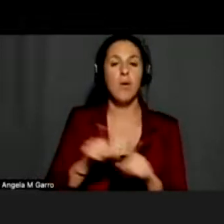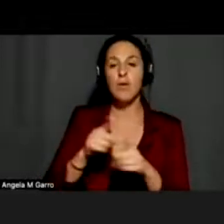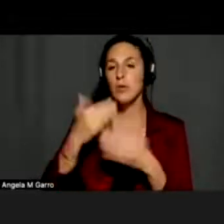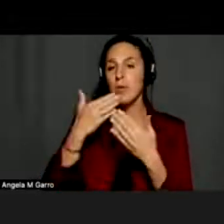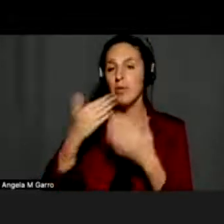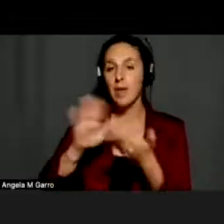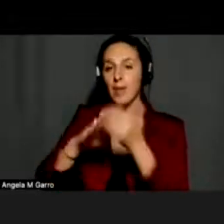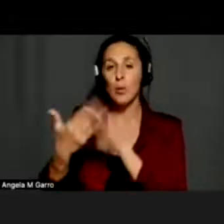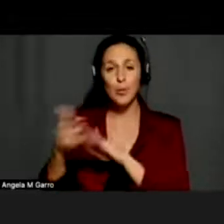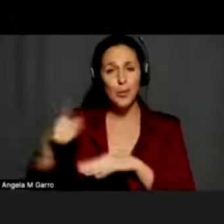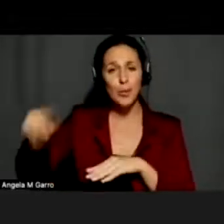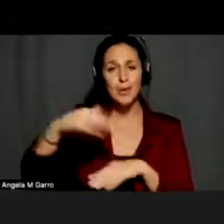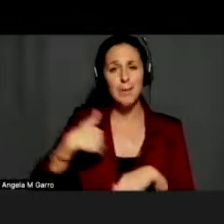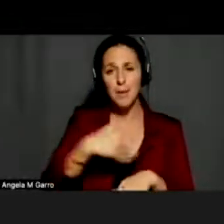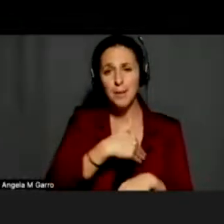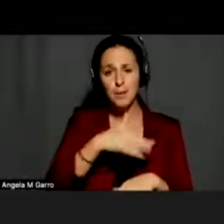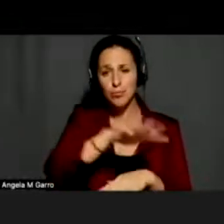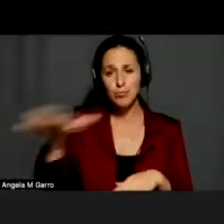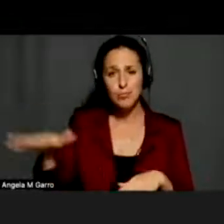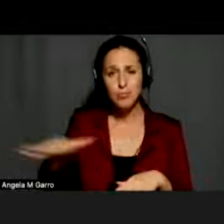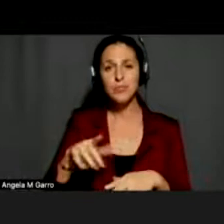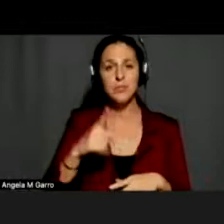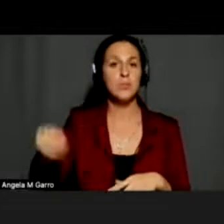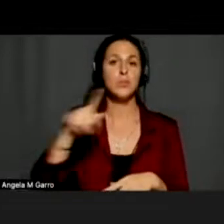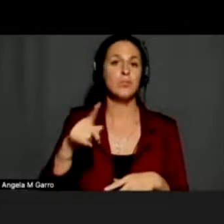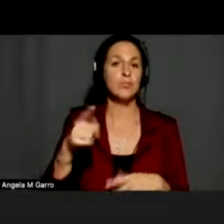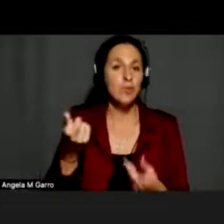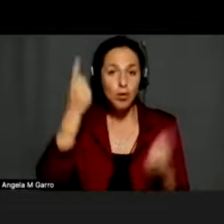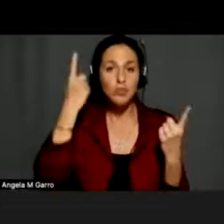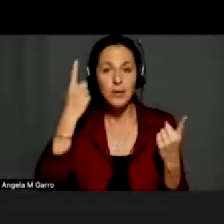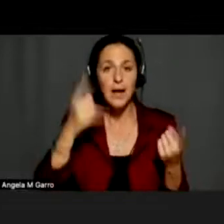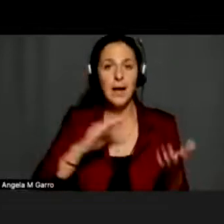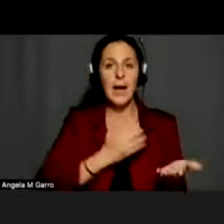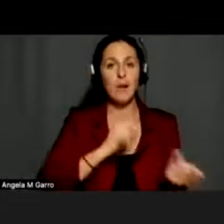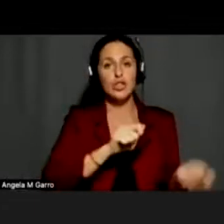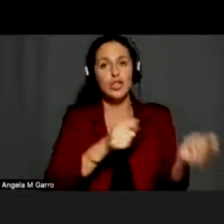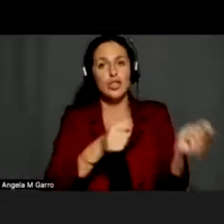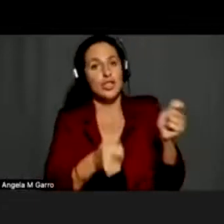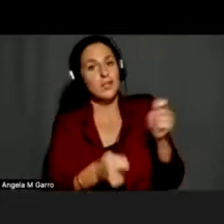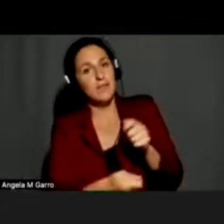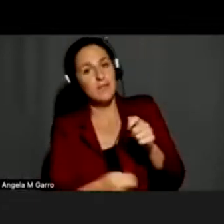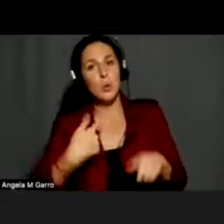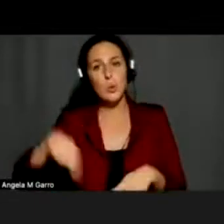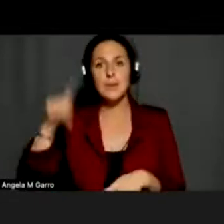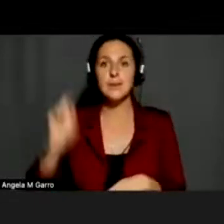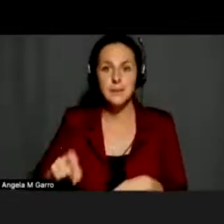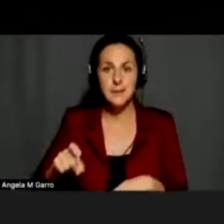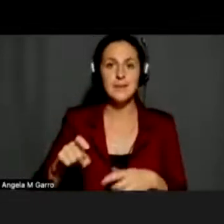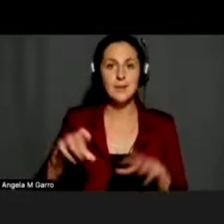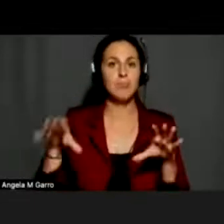understood the shift that we have needed to make for our North Central